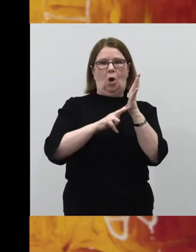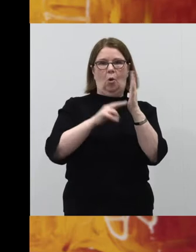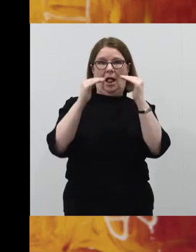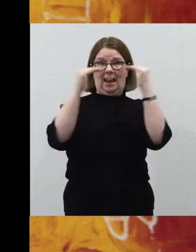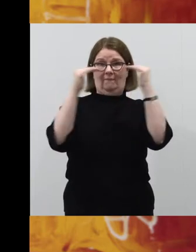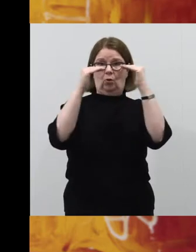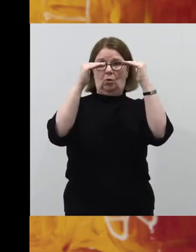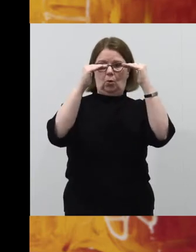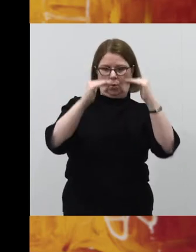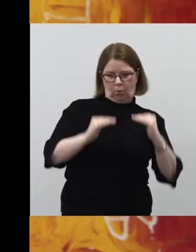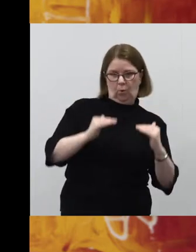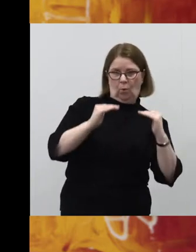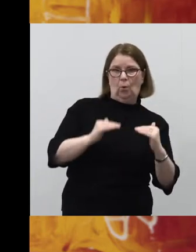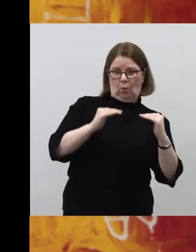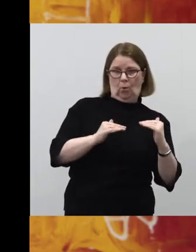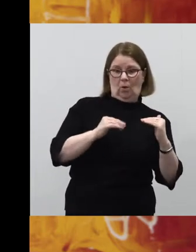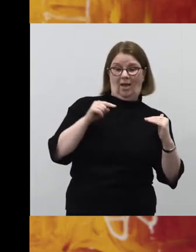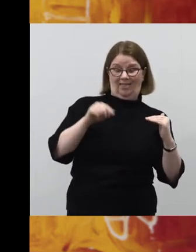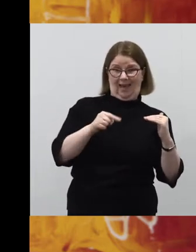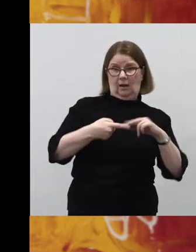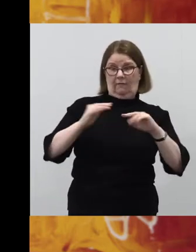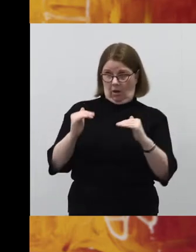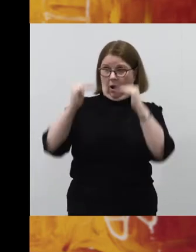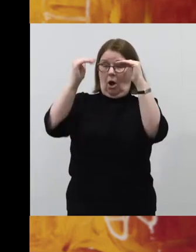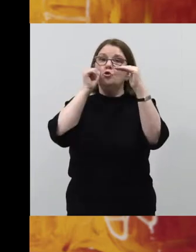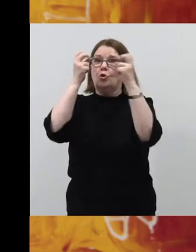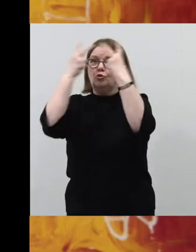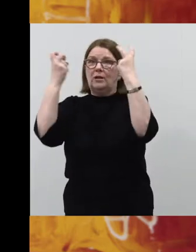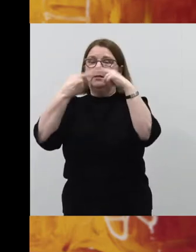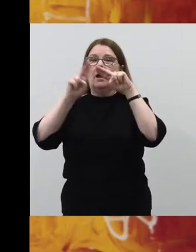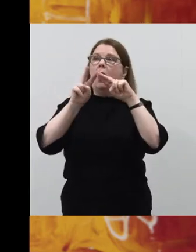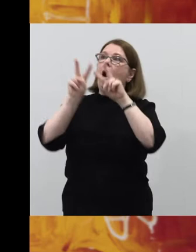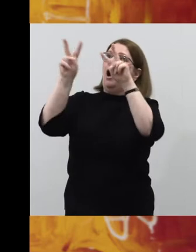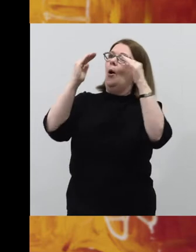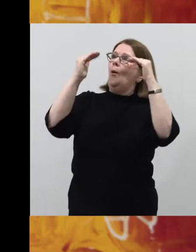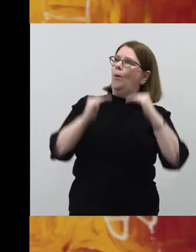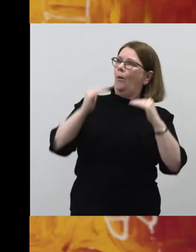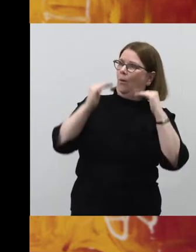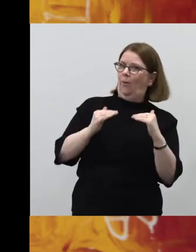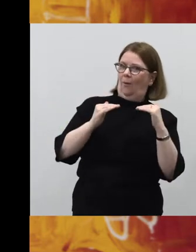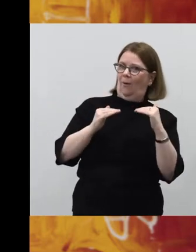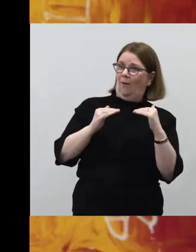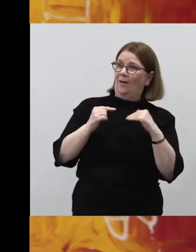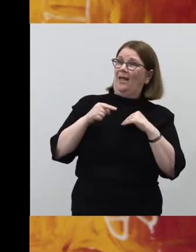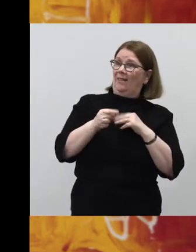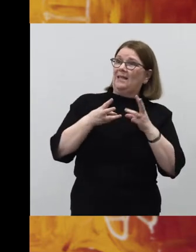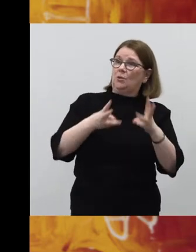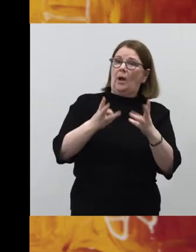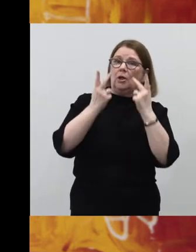engagement with the arts aids in self-discovery, acknowledging and recognising feelings that are lurking in our